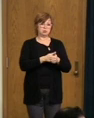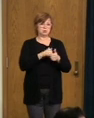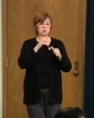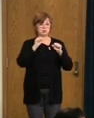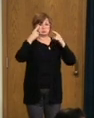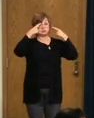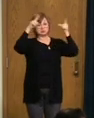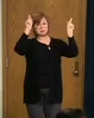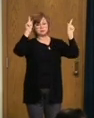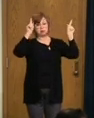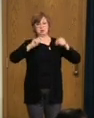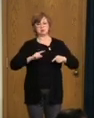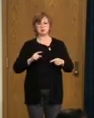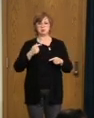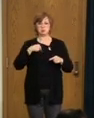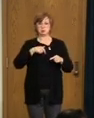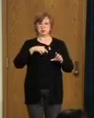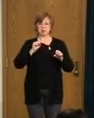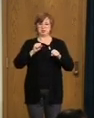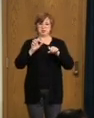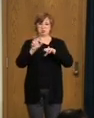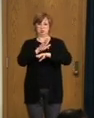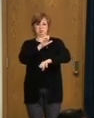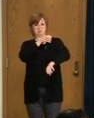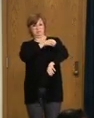them. We aren't going to enforce our way through this.